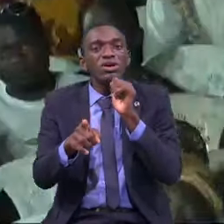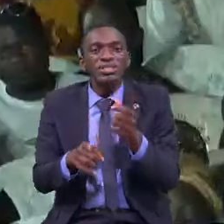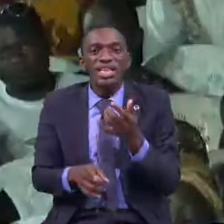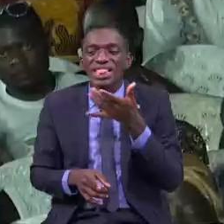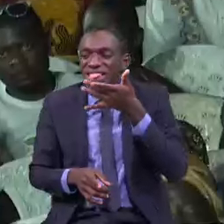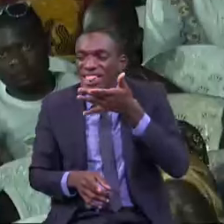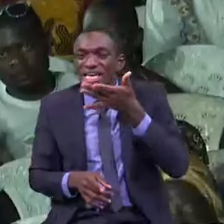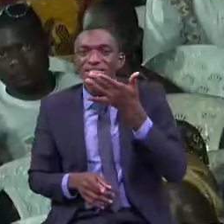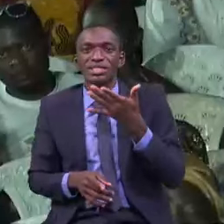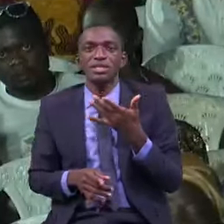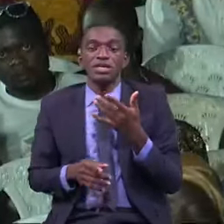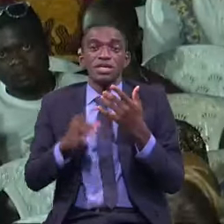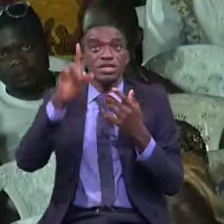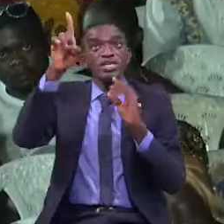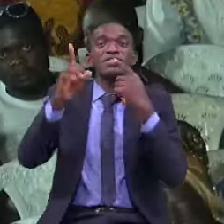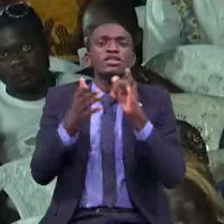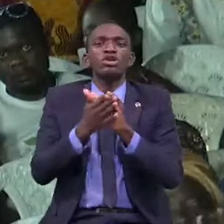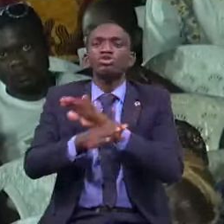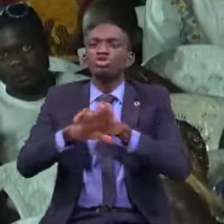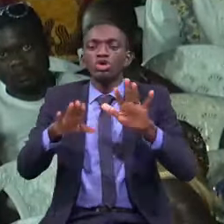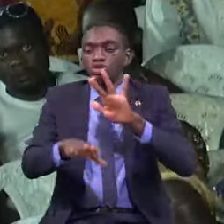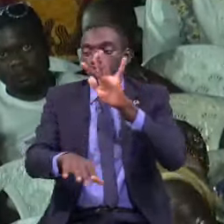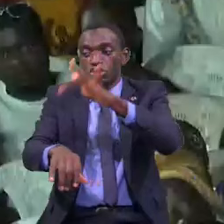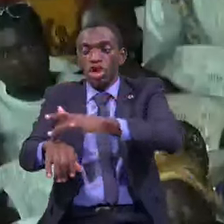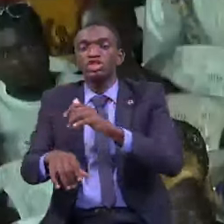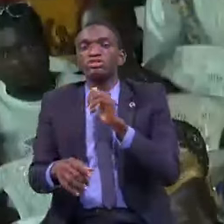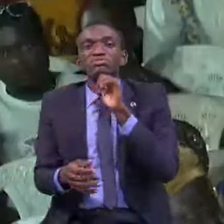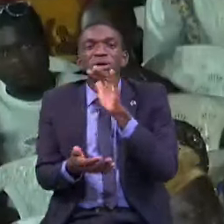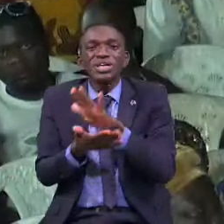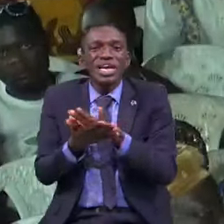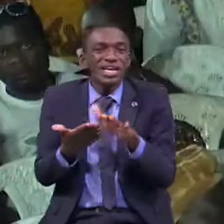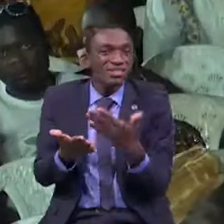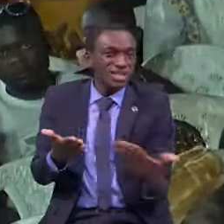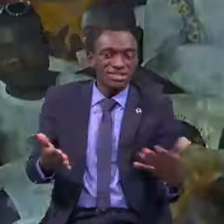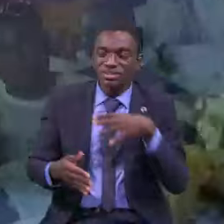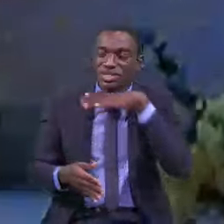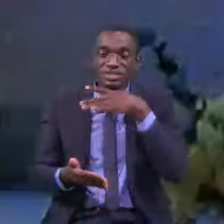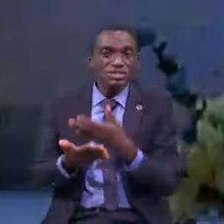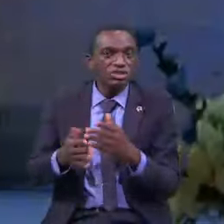It says, touch not the unclean thing, and I will receive you.